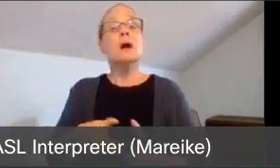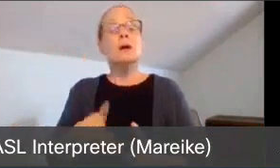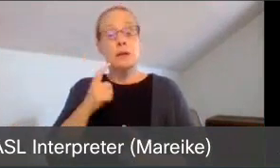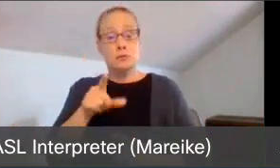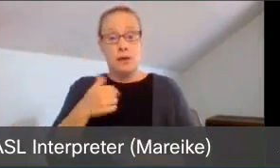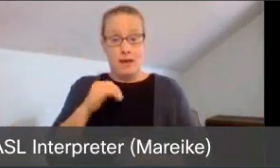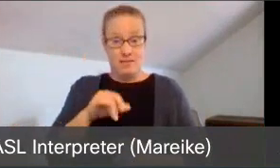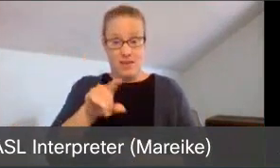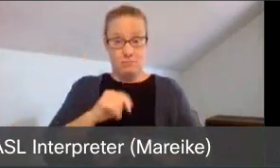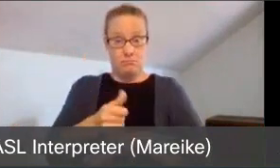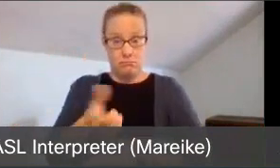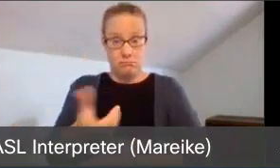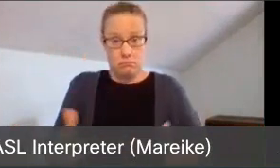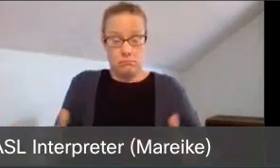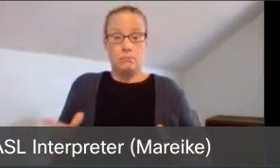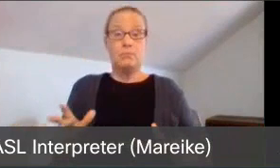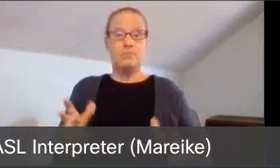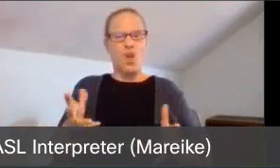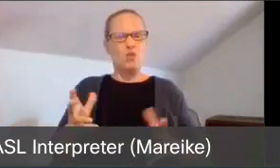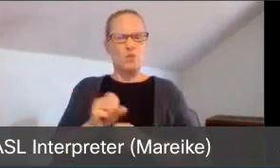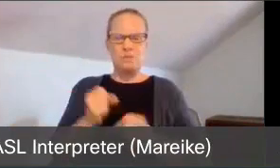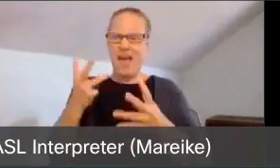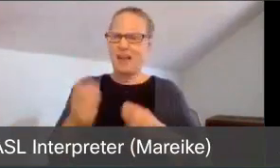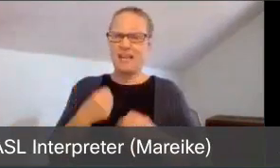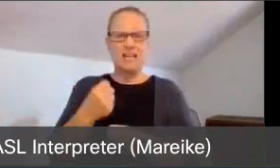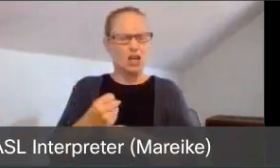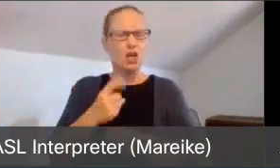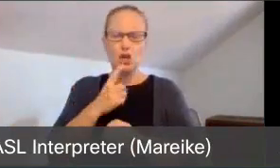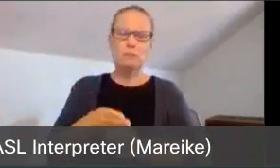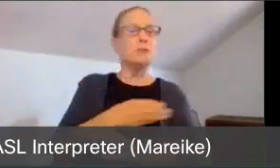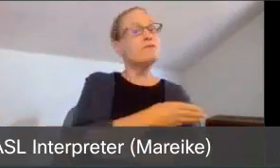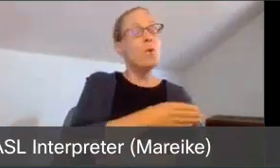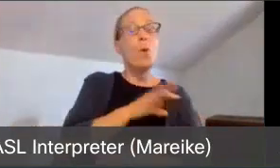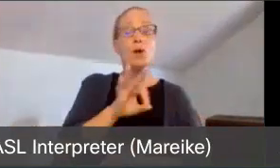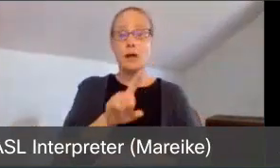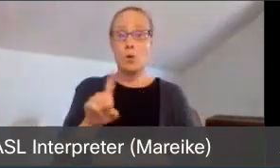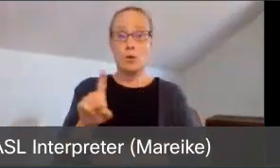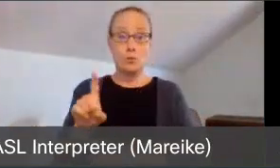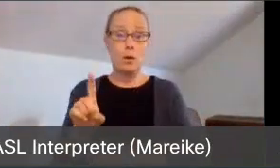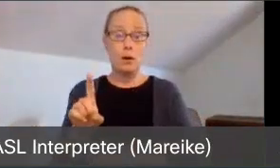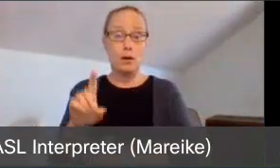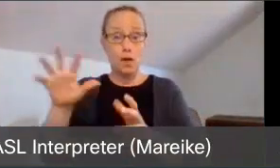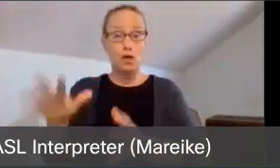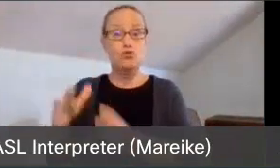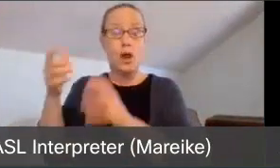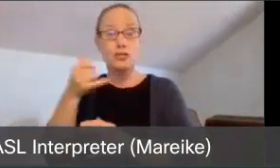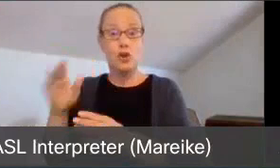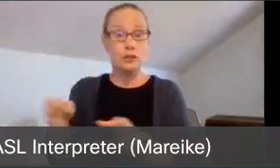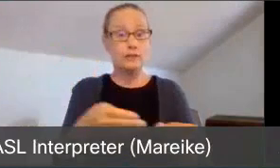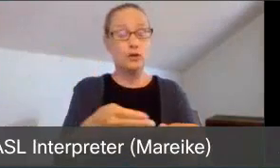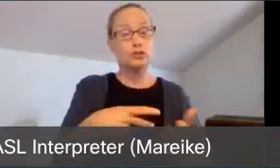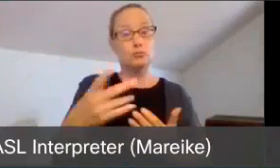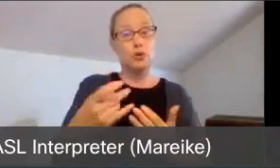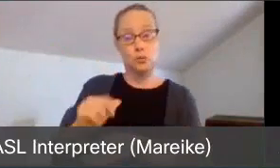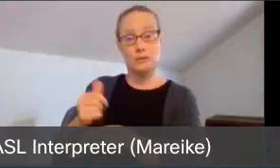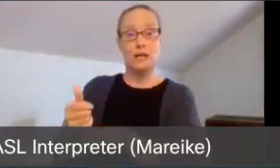that and we were already have been working years and years and years prior to the 911 crisis call diversion project, working with